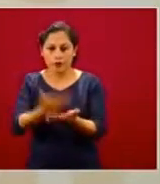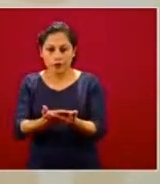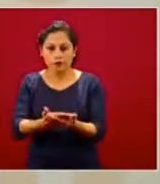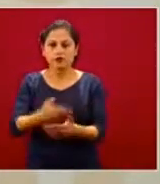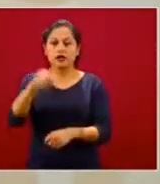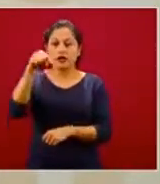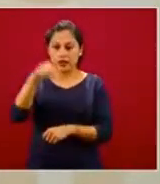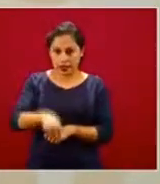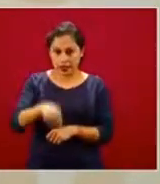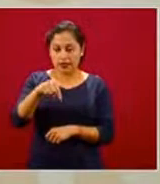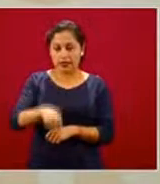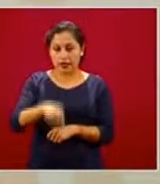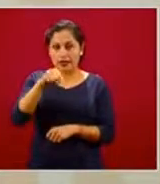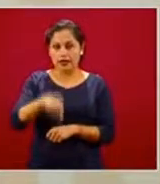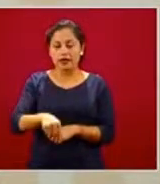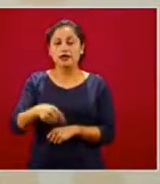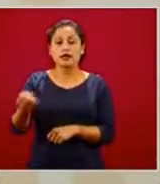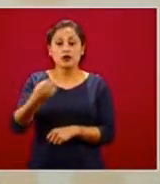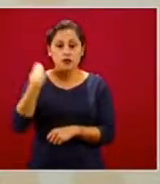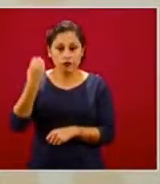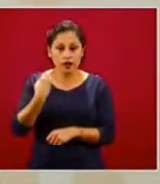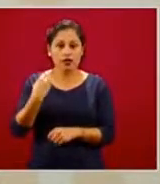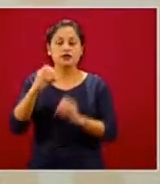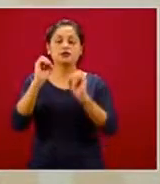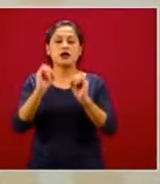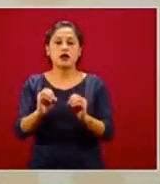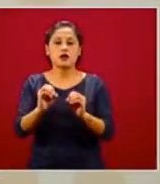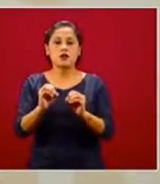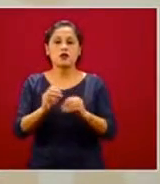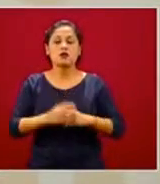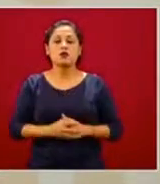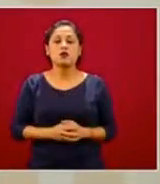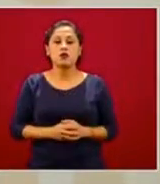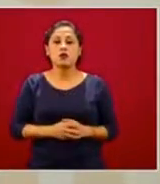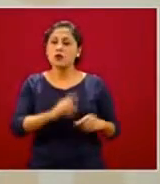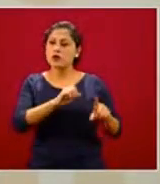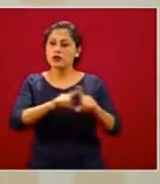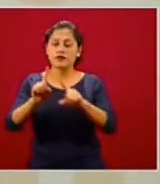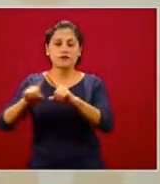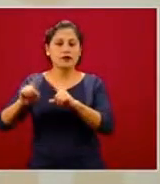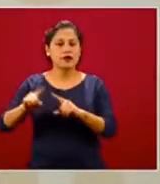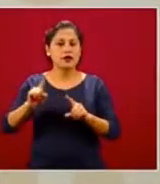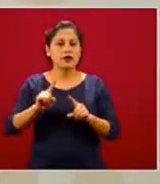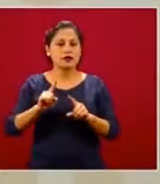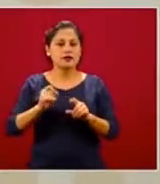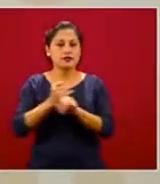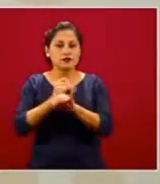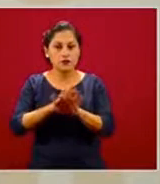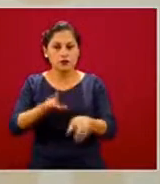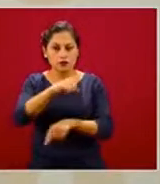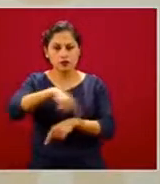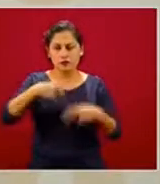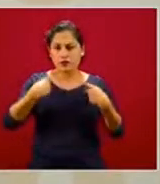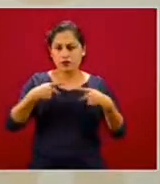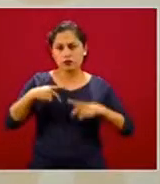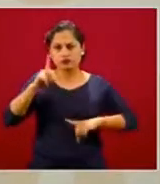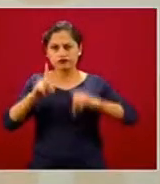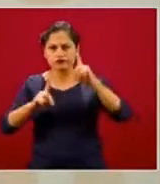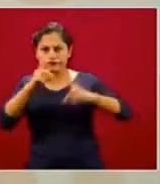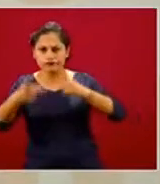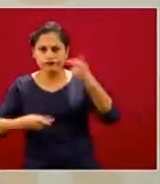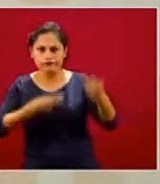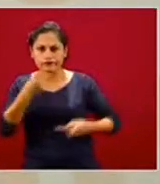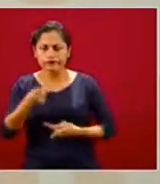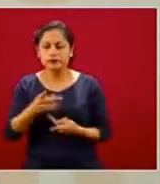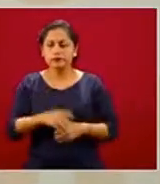en la concern, whether sesión that's here informativa in o these las briefings distintos or mecanismos through por los que la other sociedad se expresa. mechanisms through La which people idea de express que